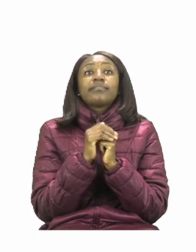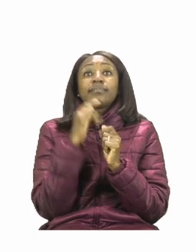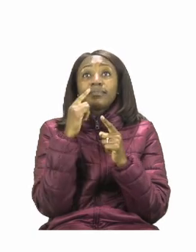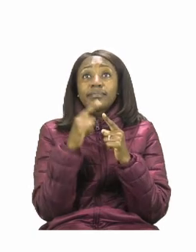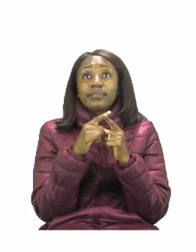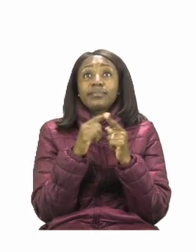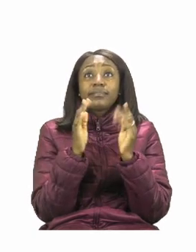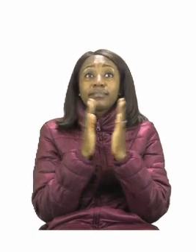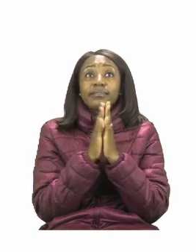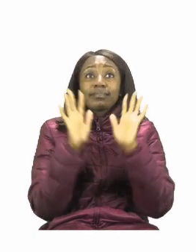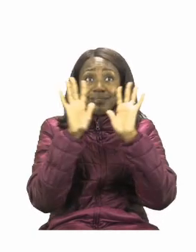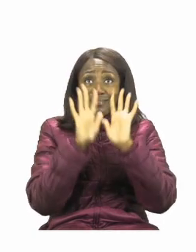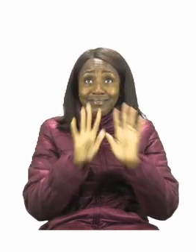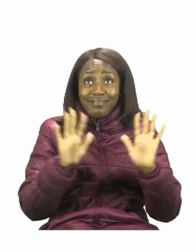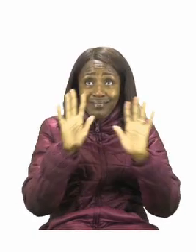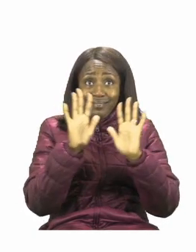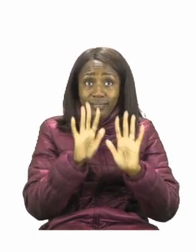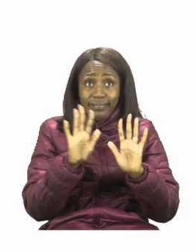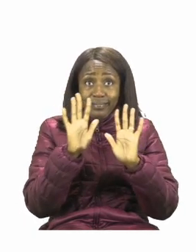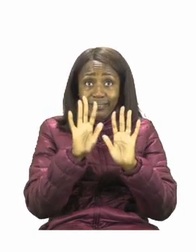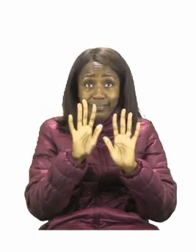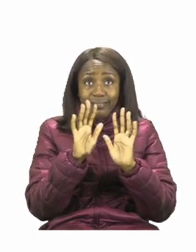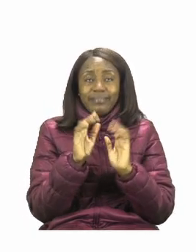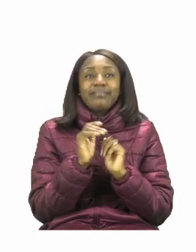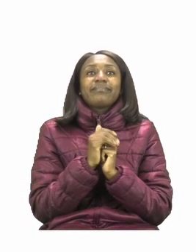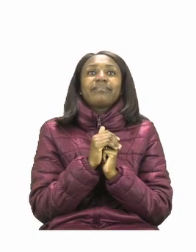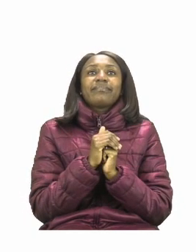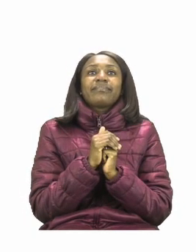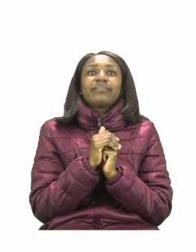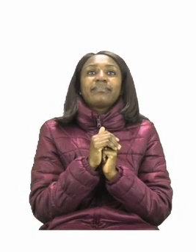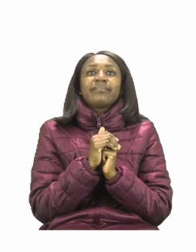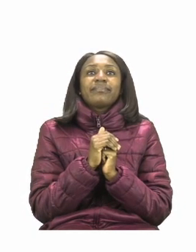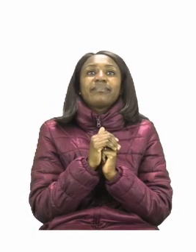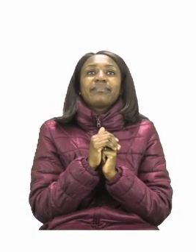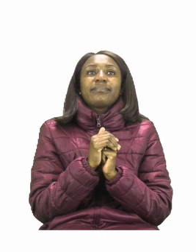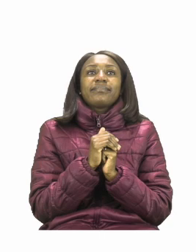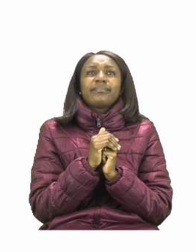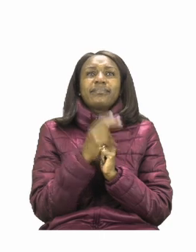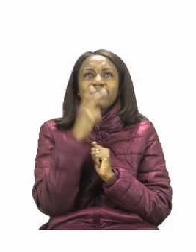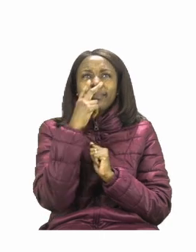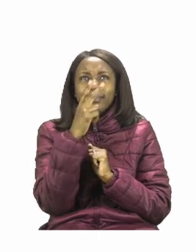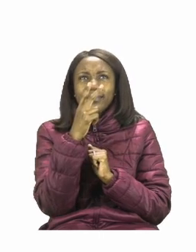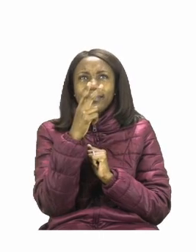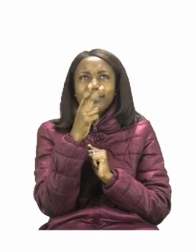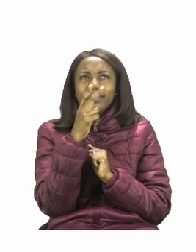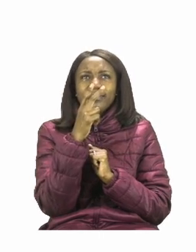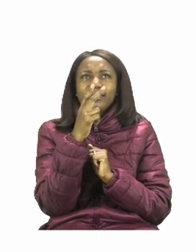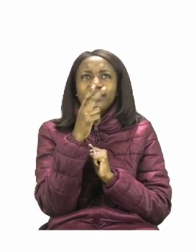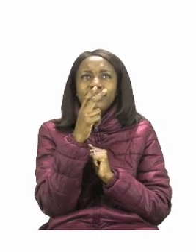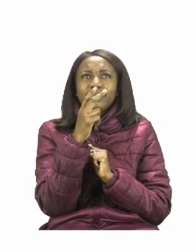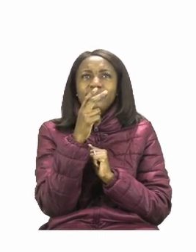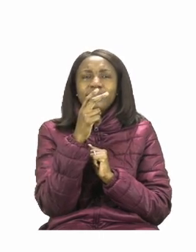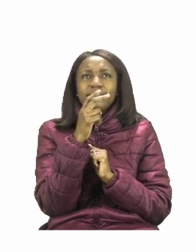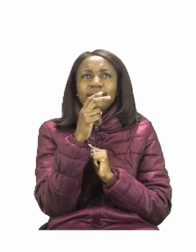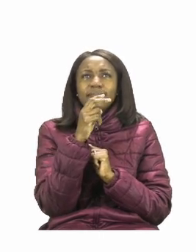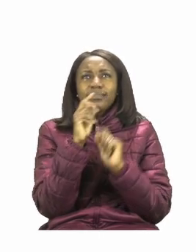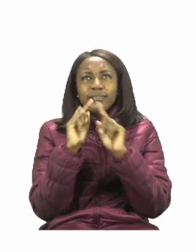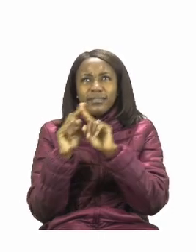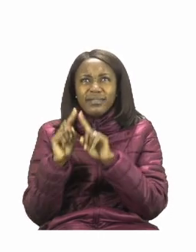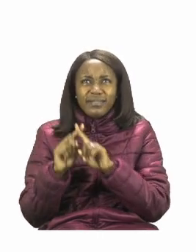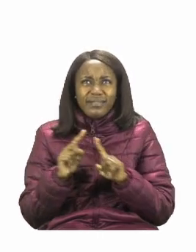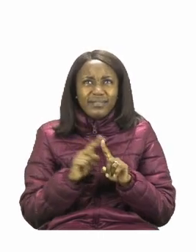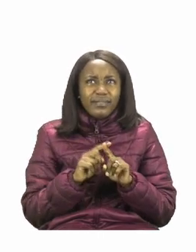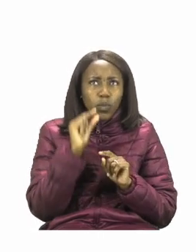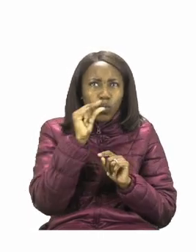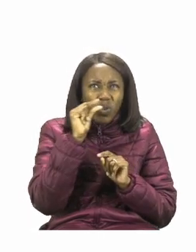by sight word. Okay, now you will see there's a block with lots of small little shapes in it. And